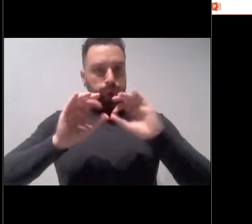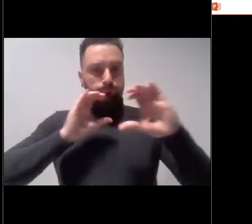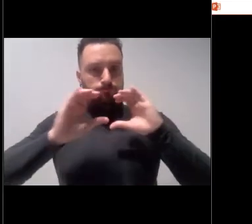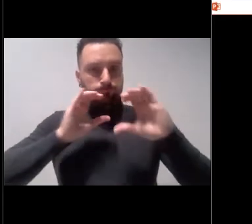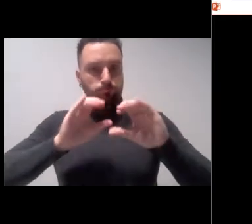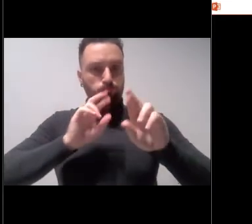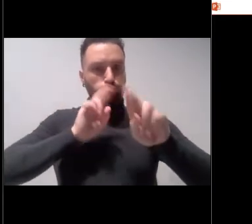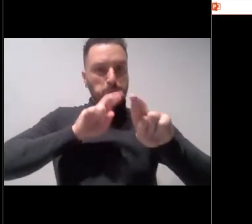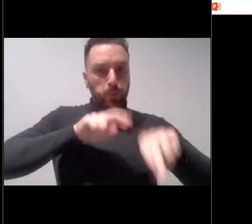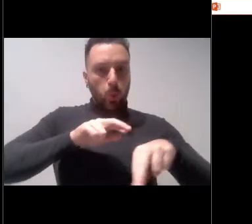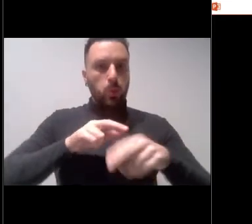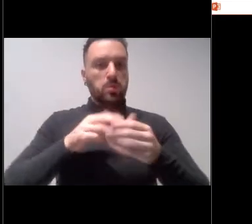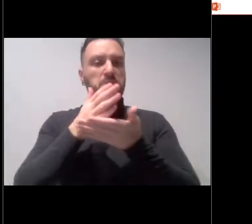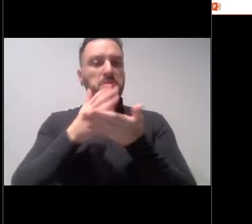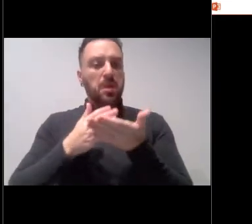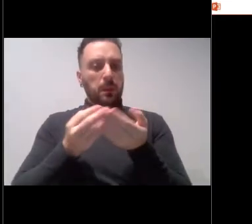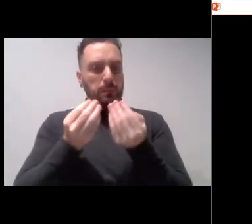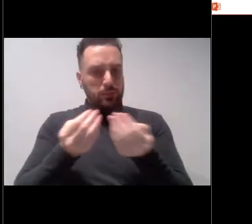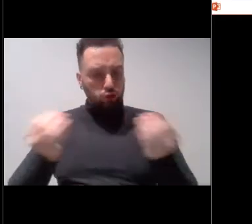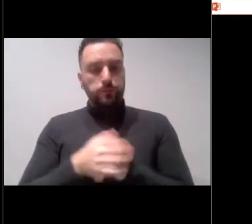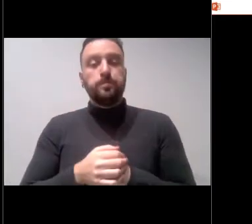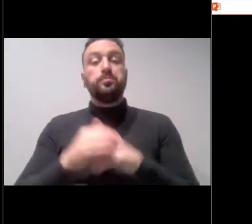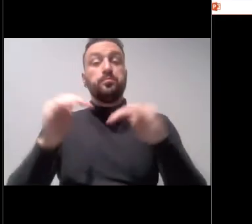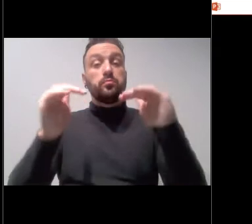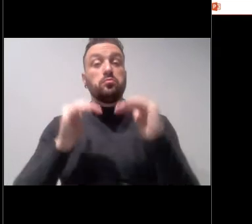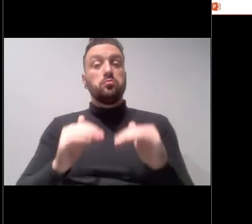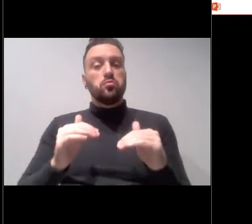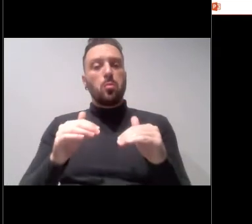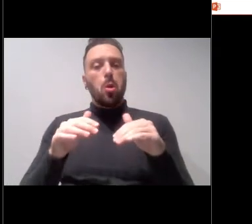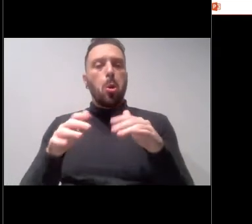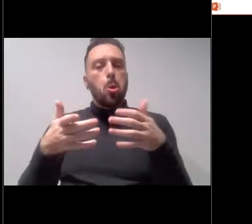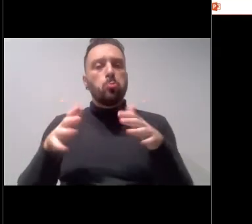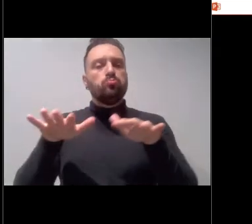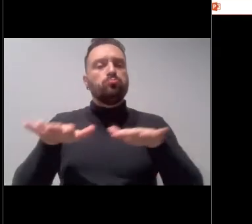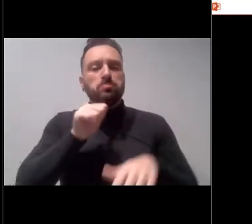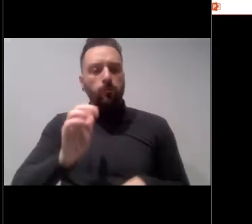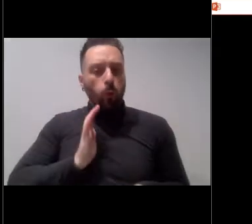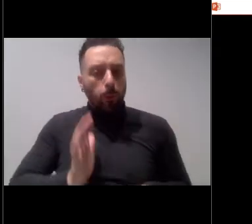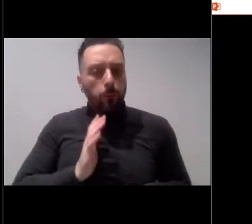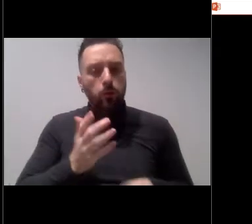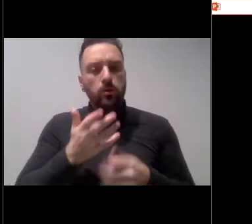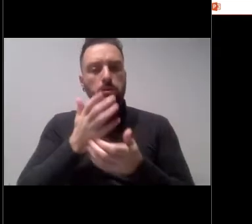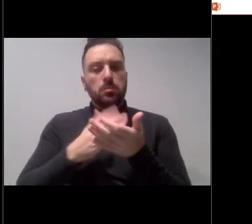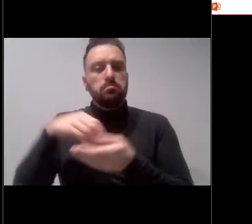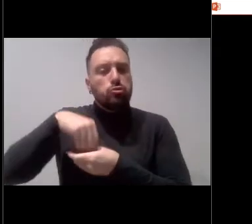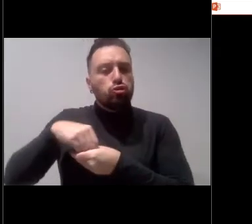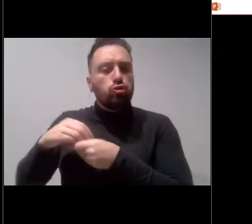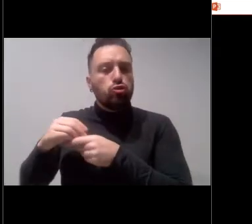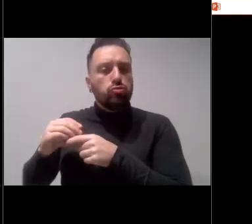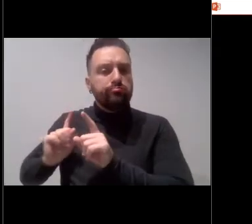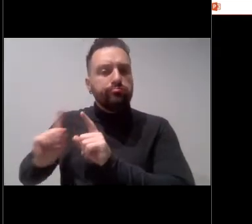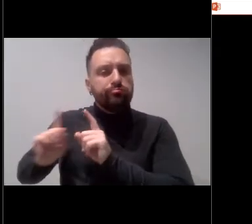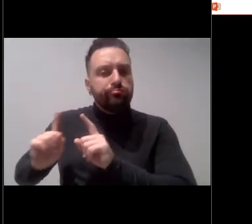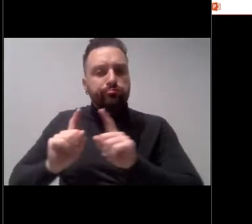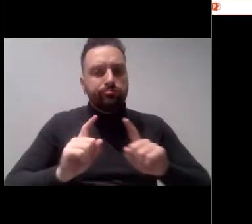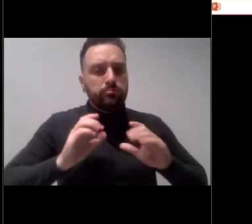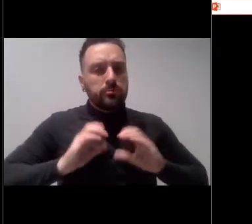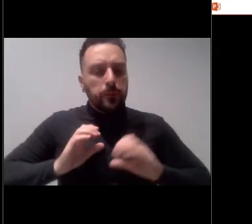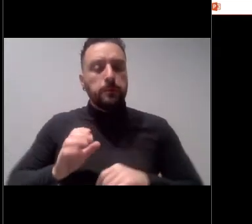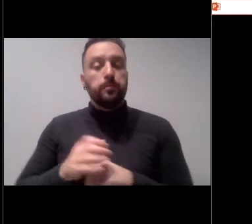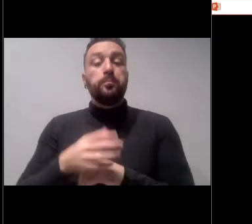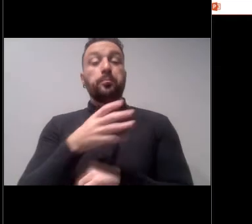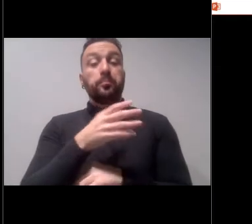client materials. There's an informal, which is mainly client materials and some internal communications. And then there's the universal that you can